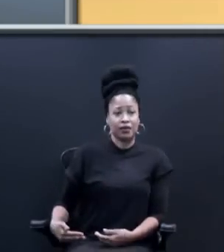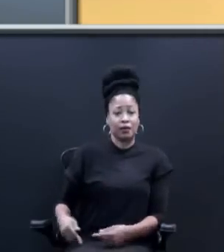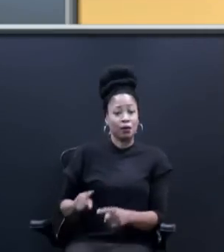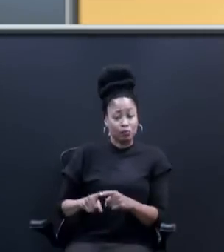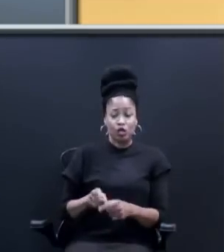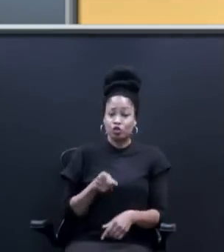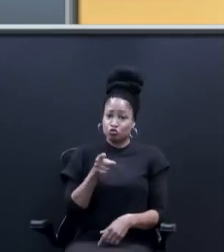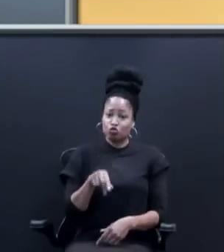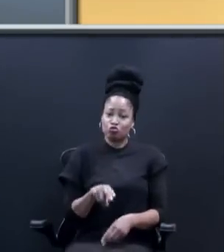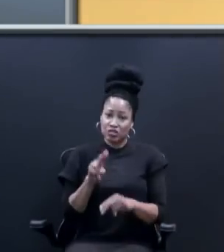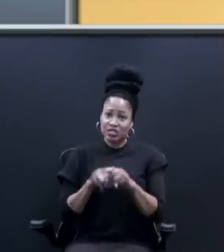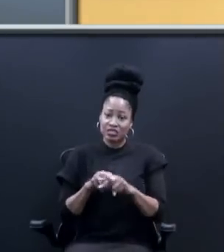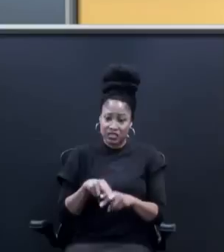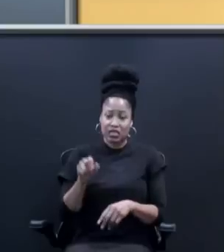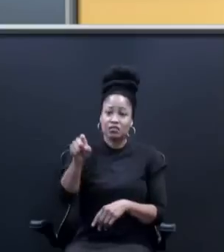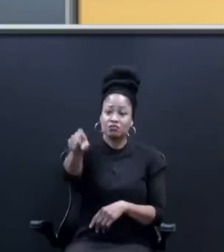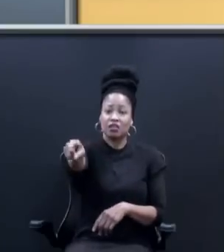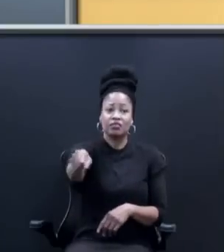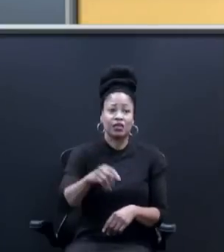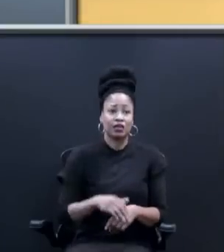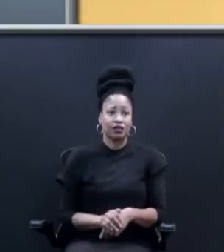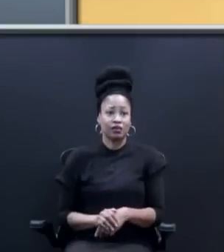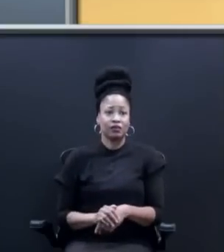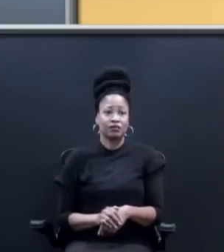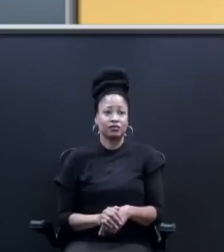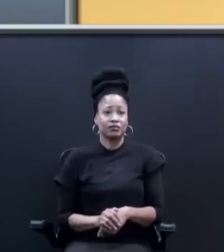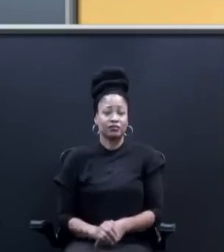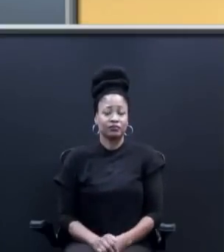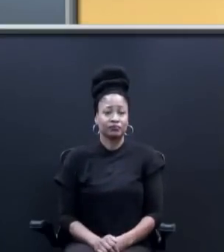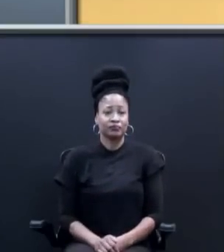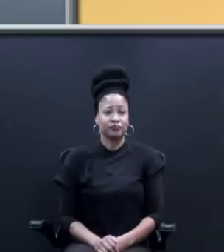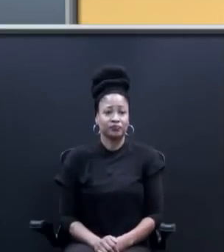and break up every lie you can with that book in your lap, sister.